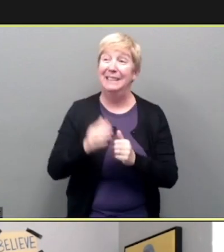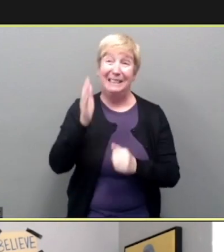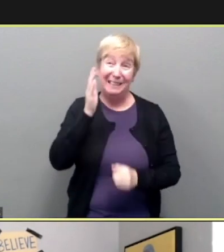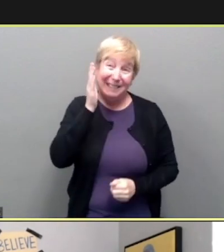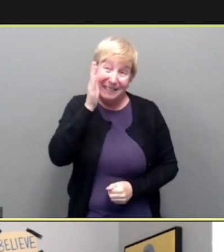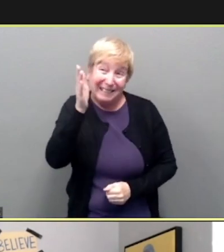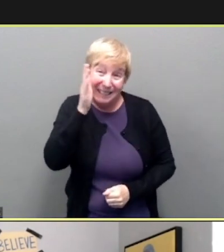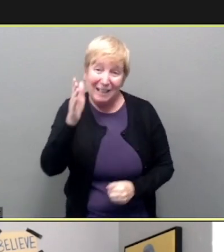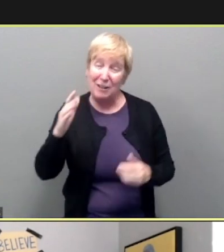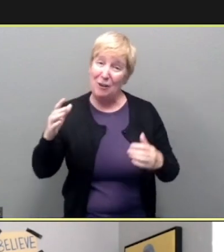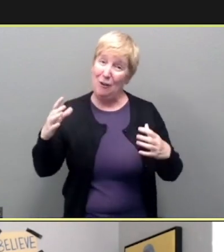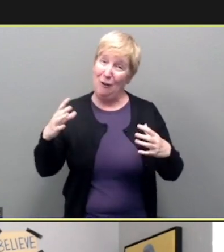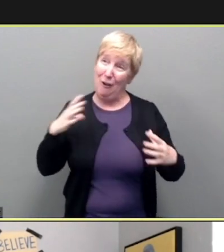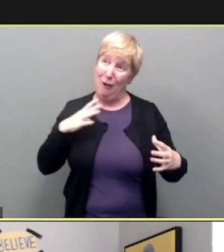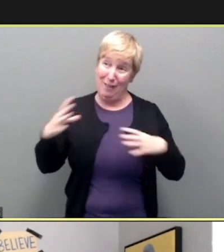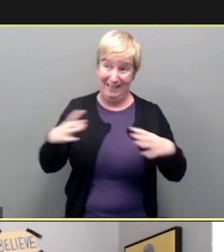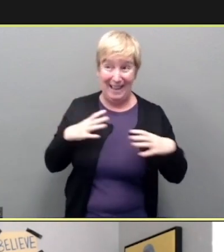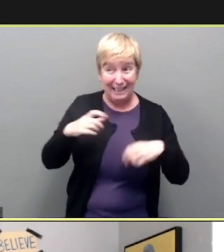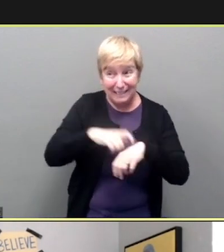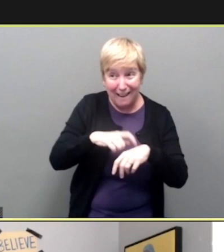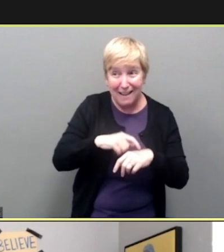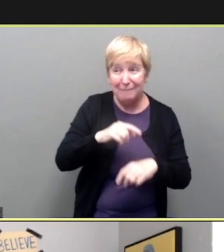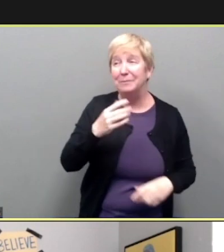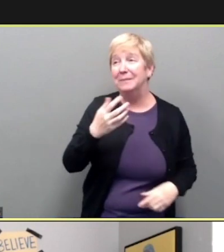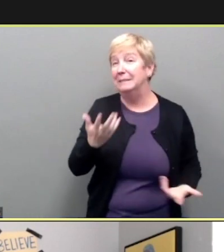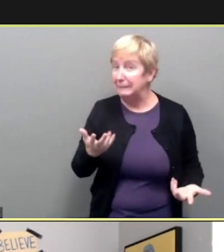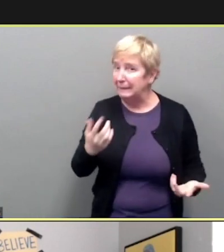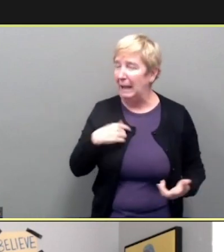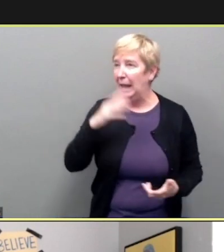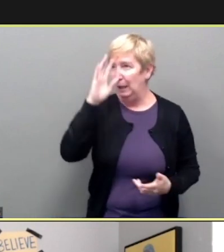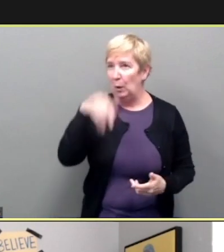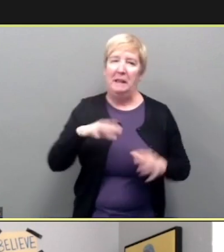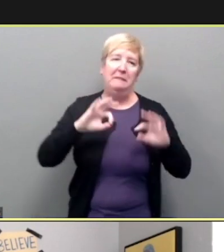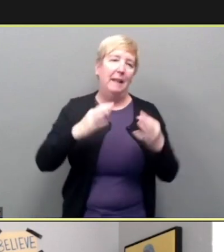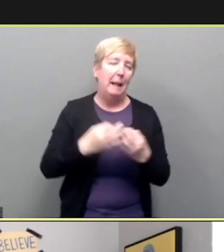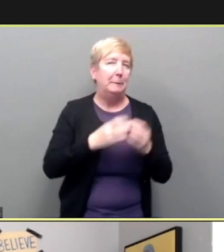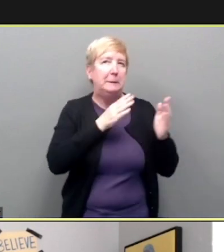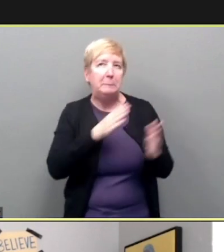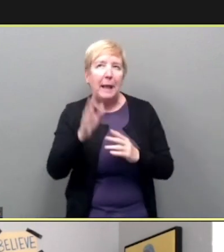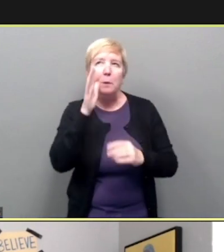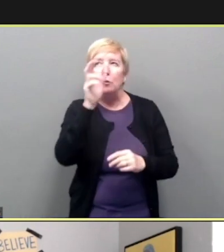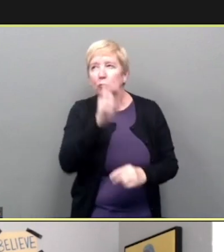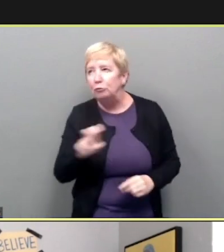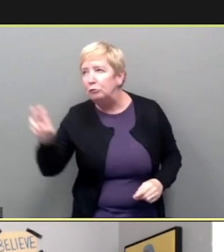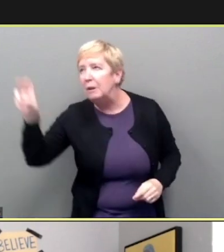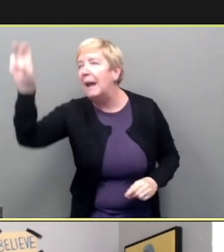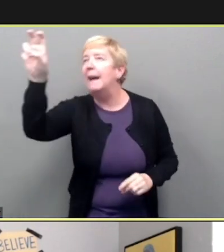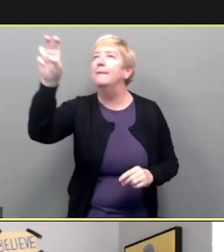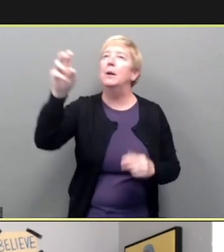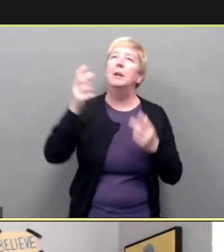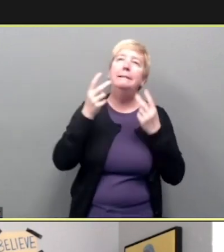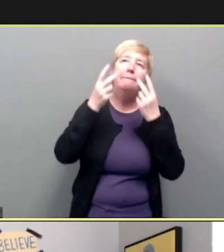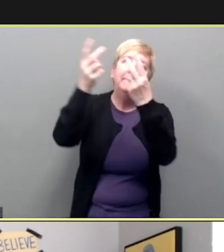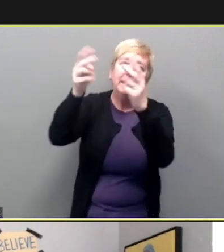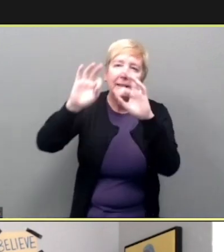coming around. I know that a lot of parents are looking to travel or visit friends during the holidays. Getting your child